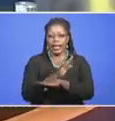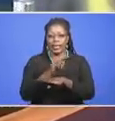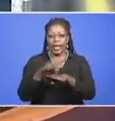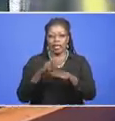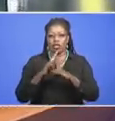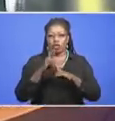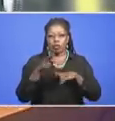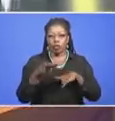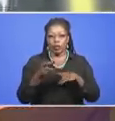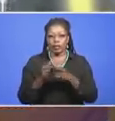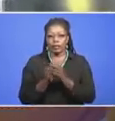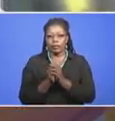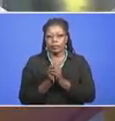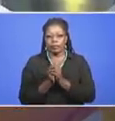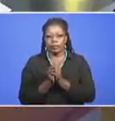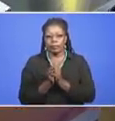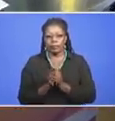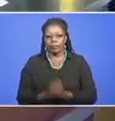National Report.